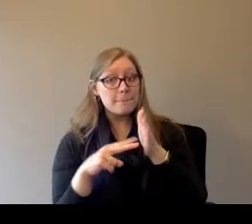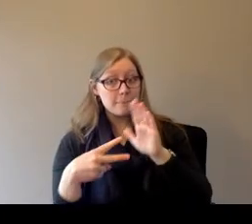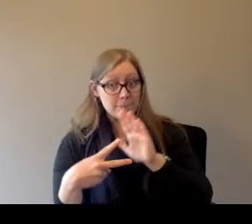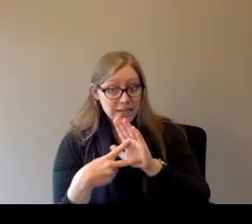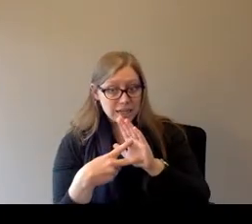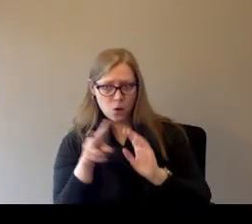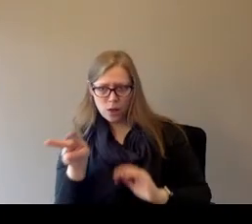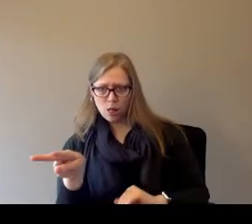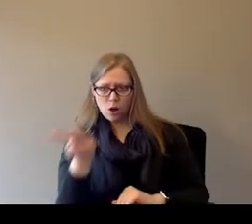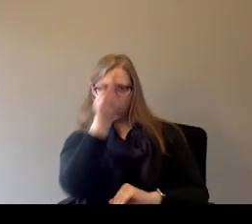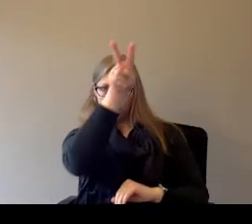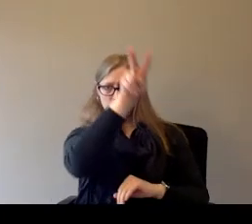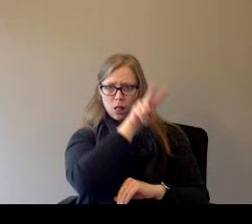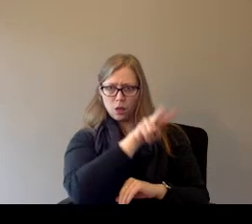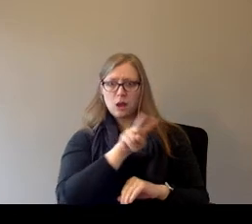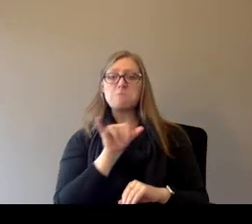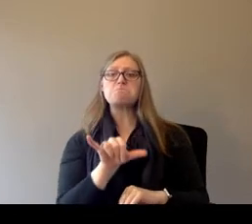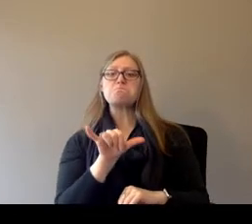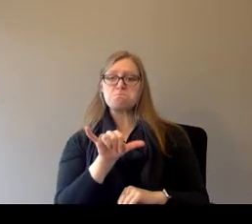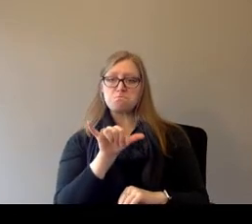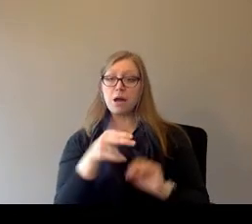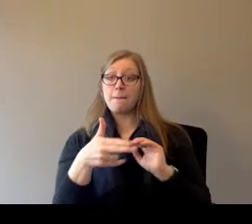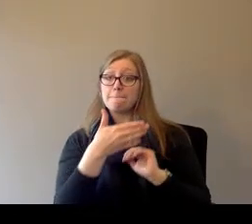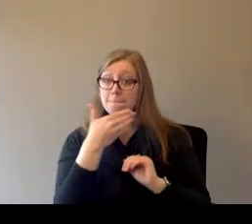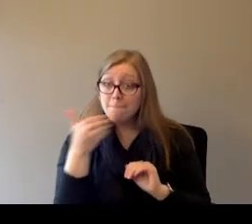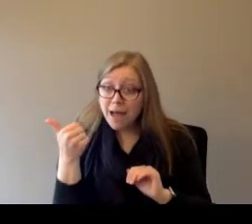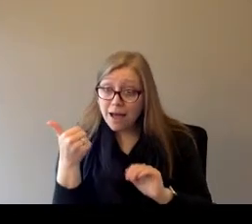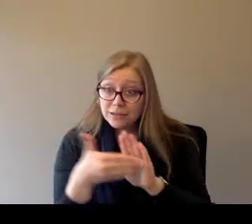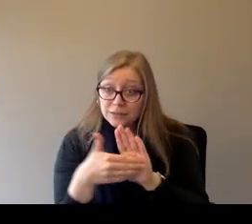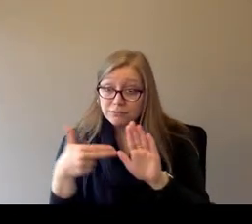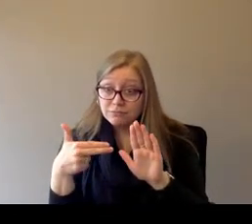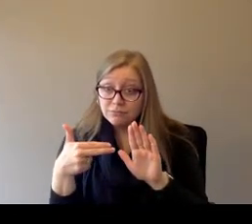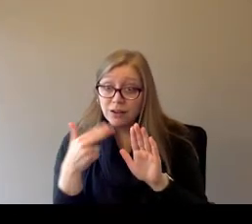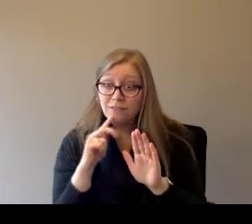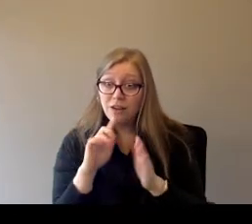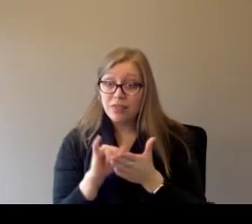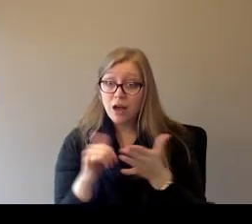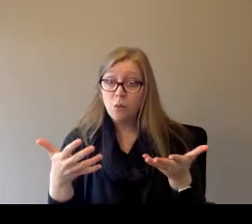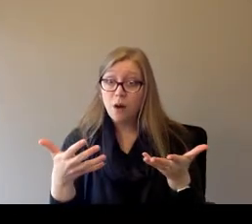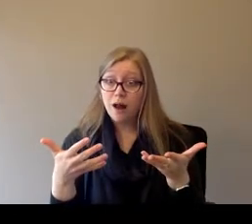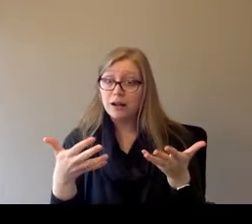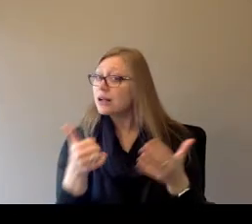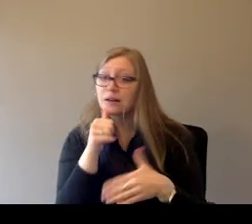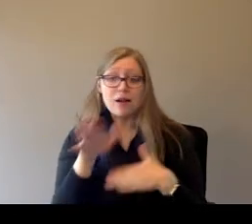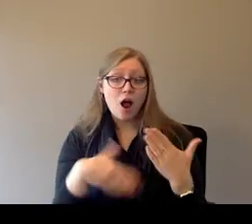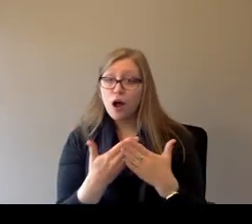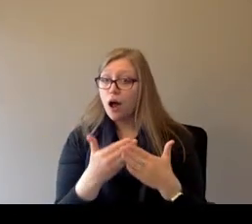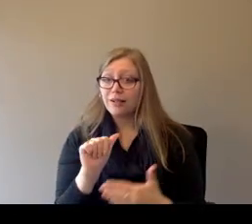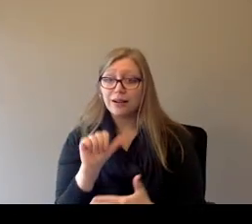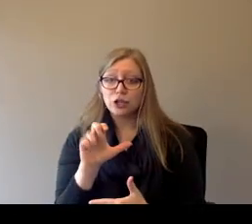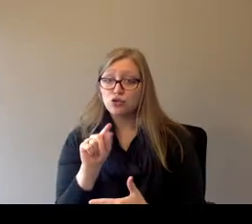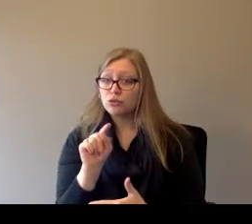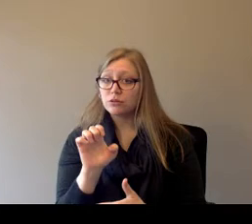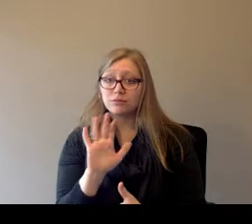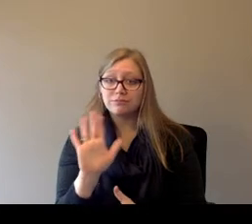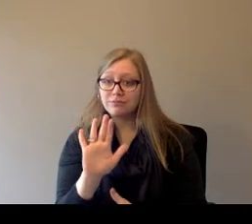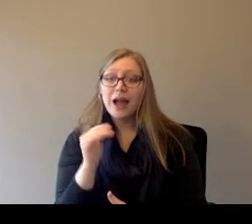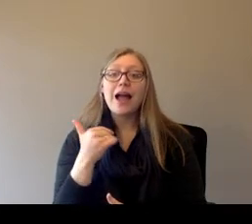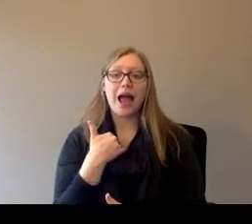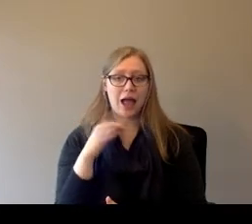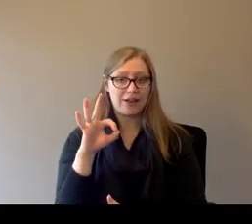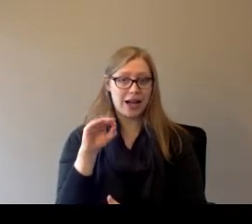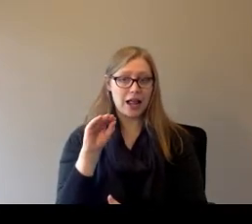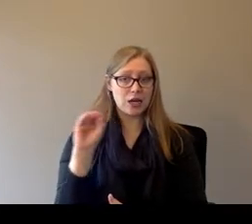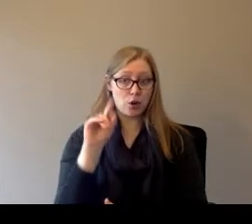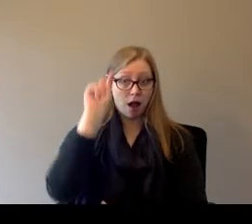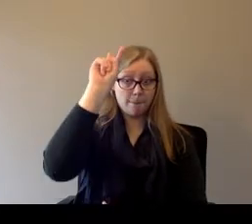that, we're going to call that, the best name for that is because it's not all acute angles, it's got that 90-degree angle, we're going to